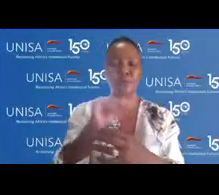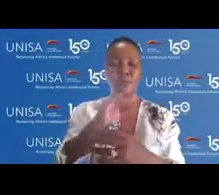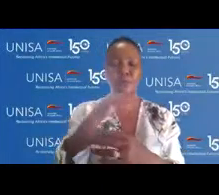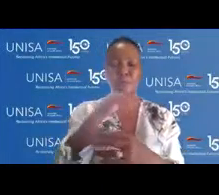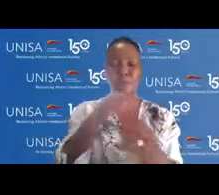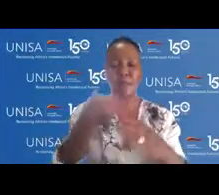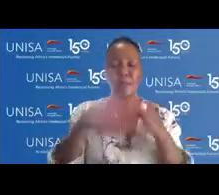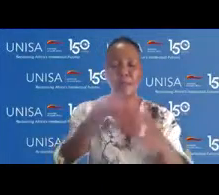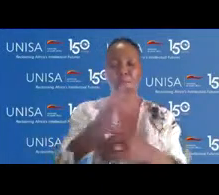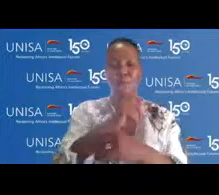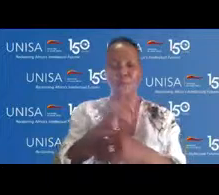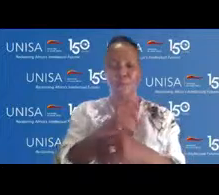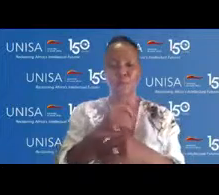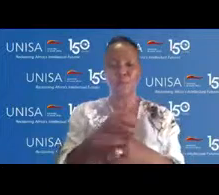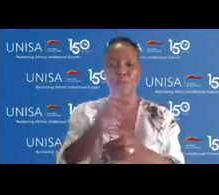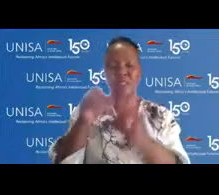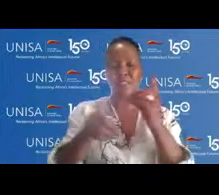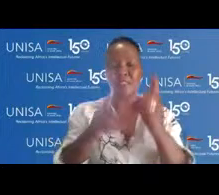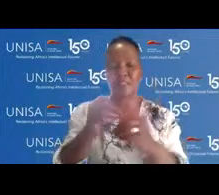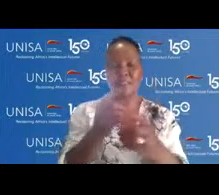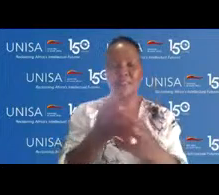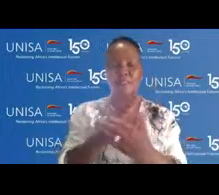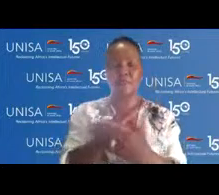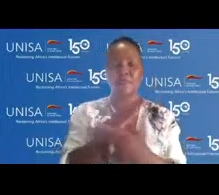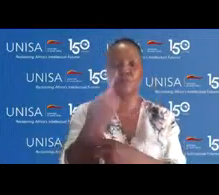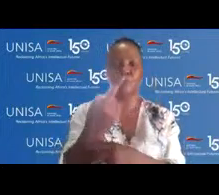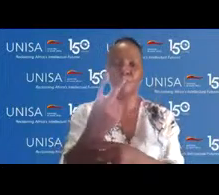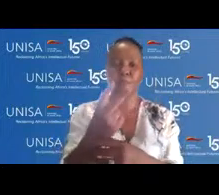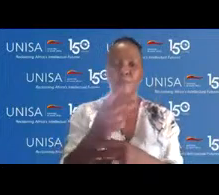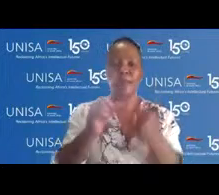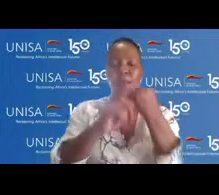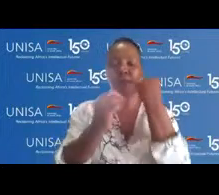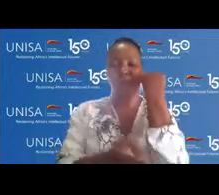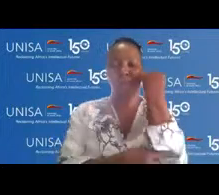too. Then lastly, there's also